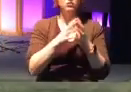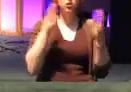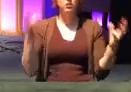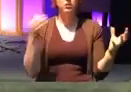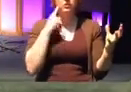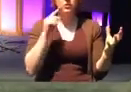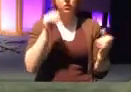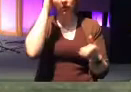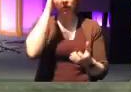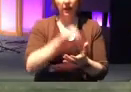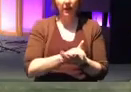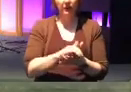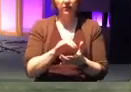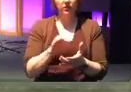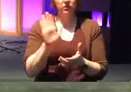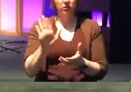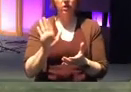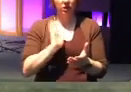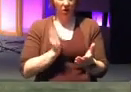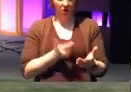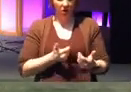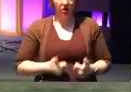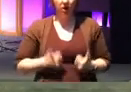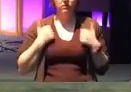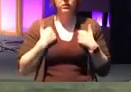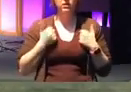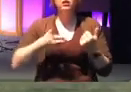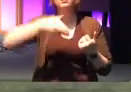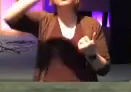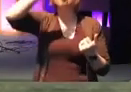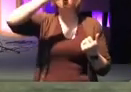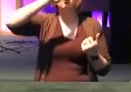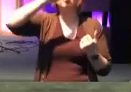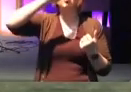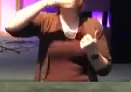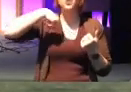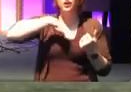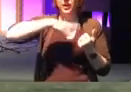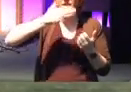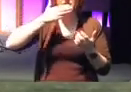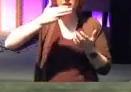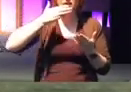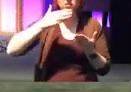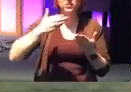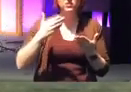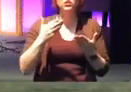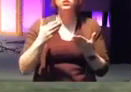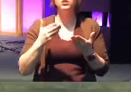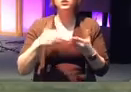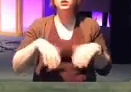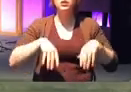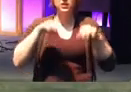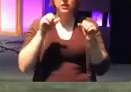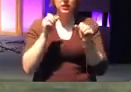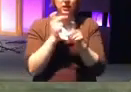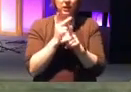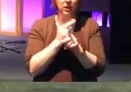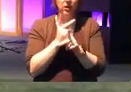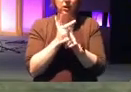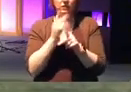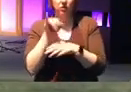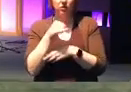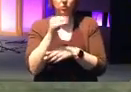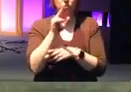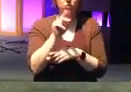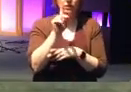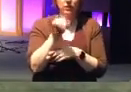your faithfulness in our lives. And God, we just thank you for taking care of Judy and bringing her